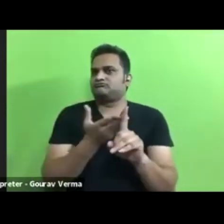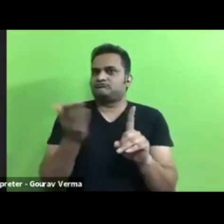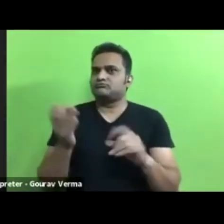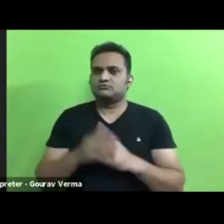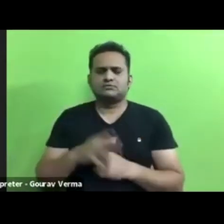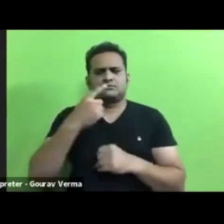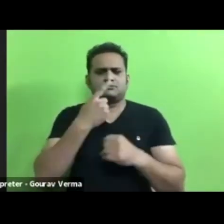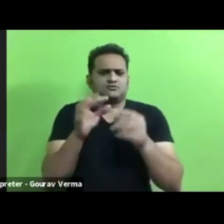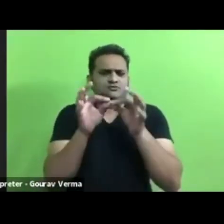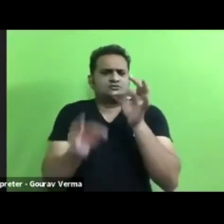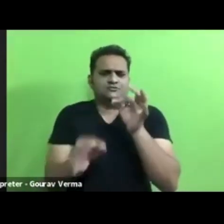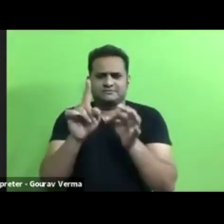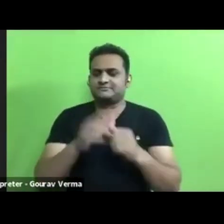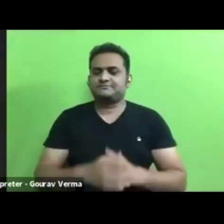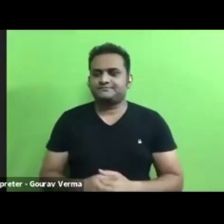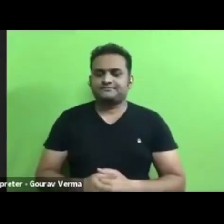story.